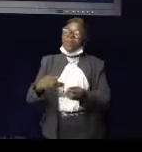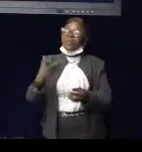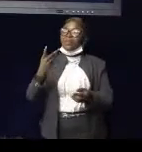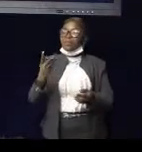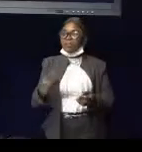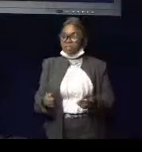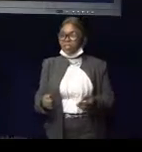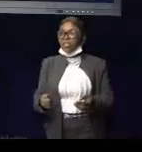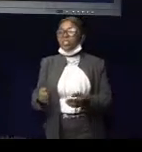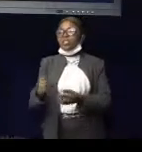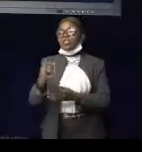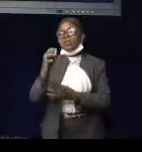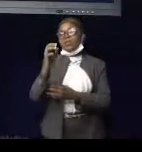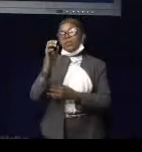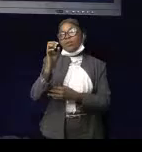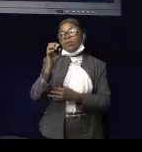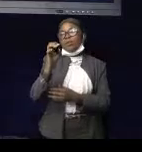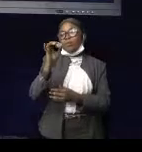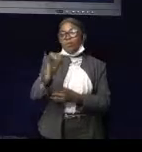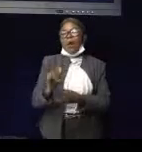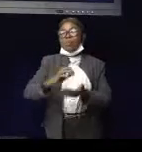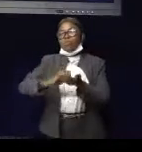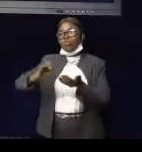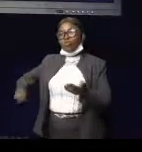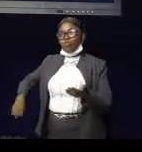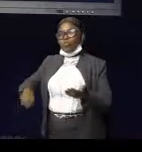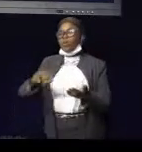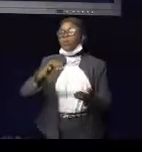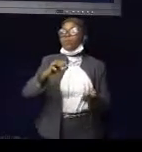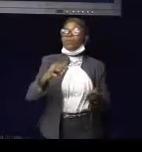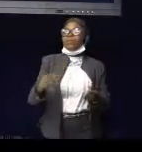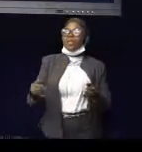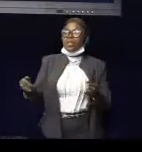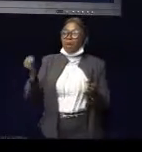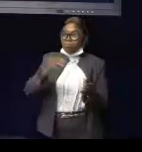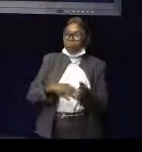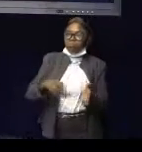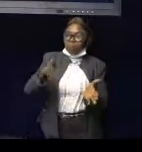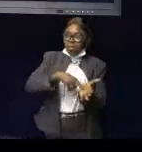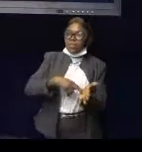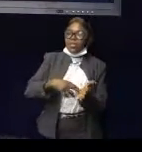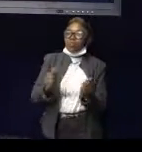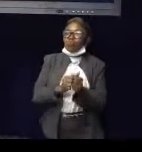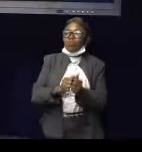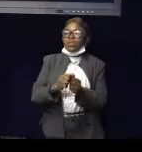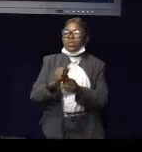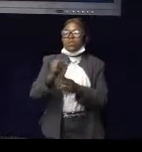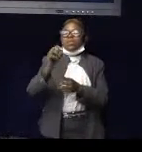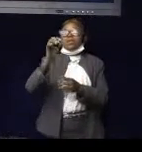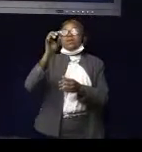removed and it is replaced with I-E-R. It becomes heavier,